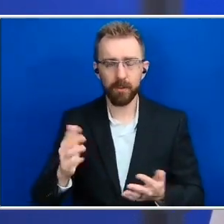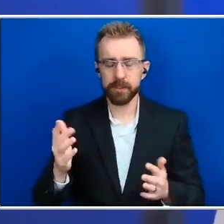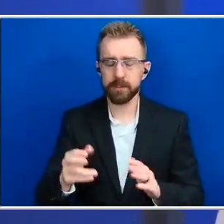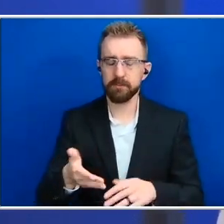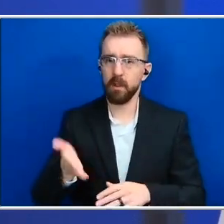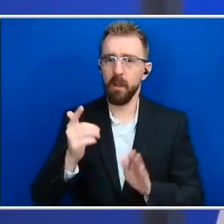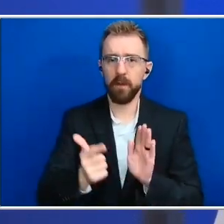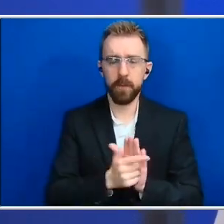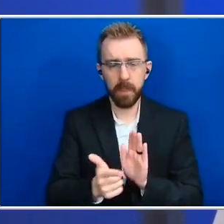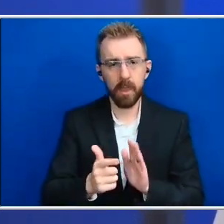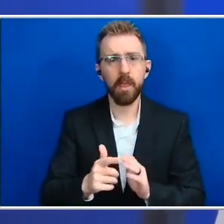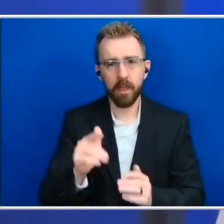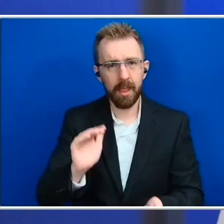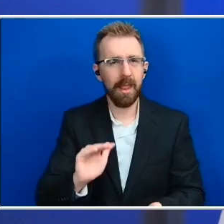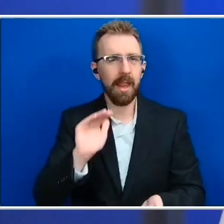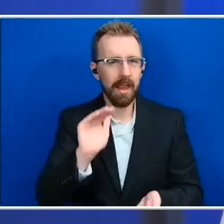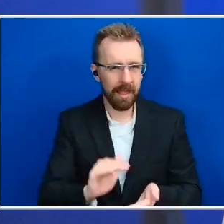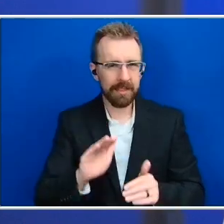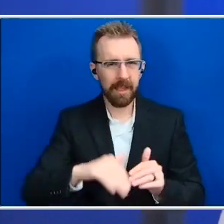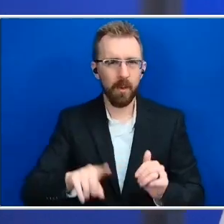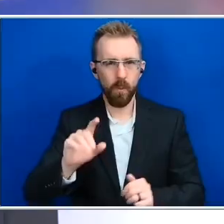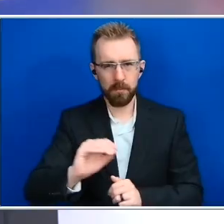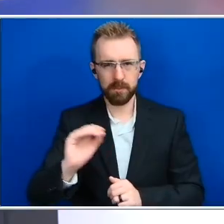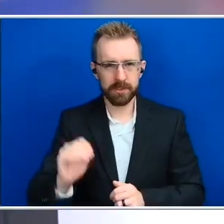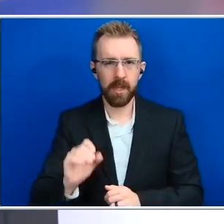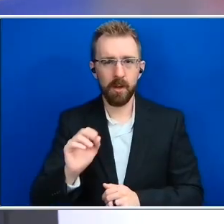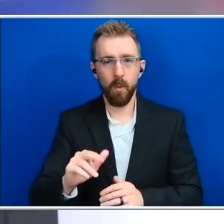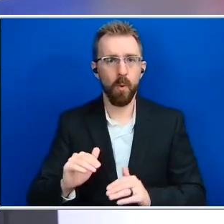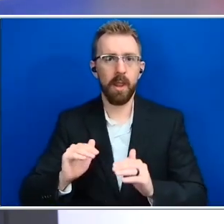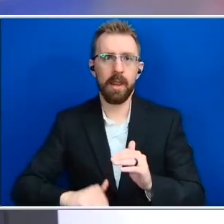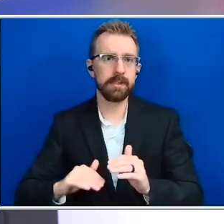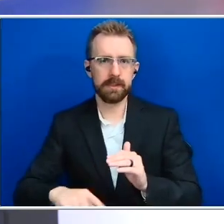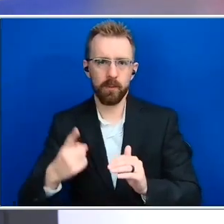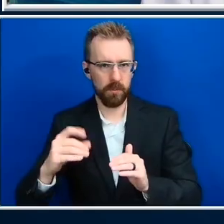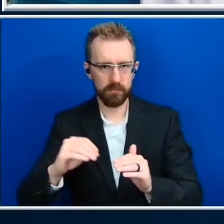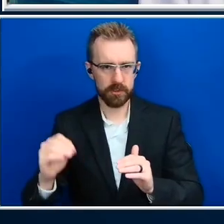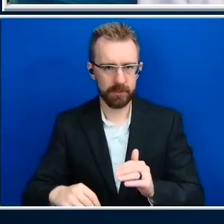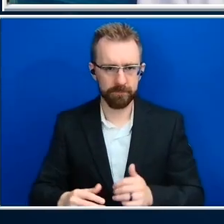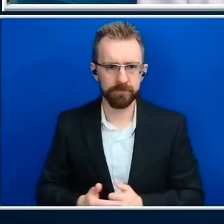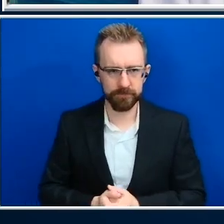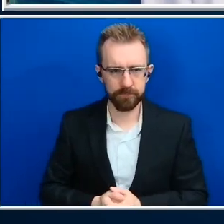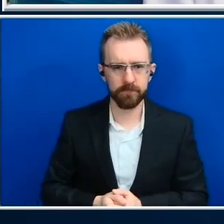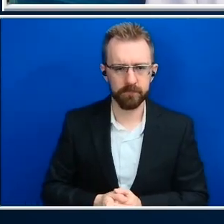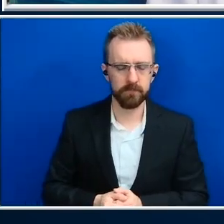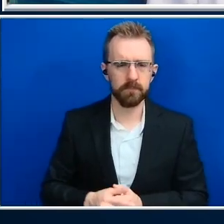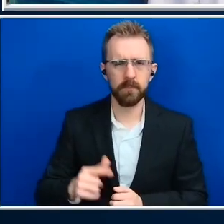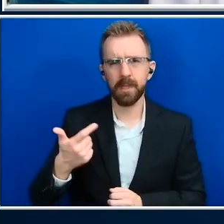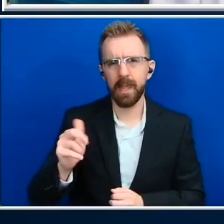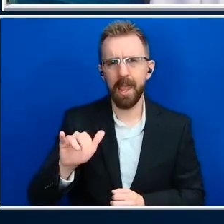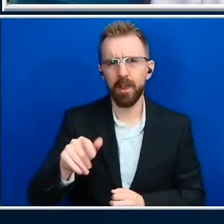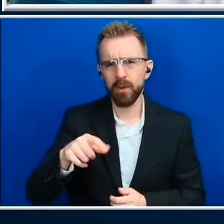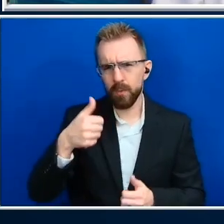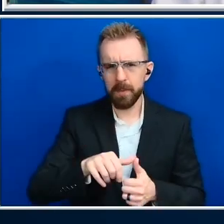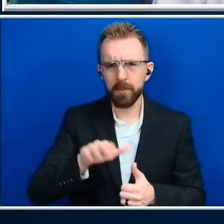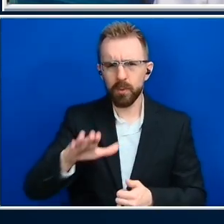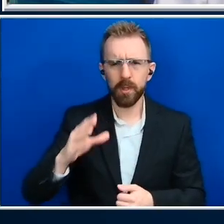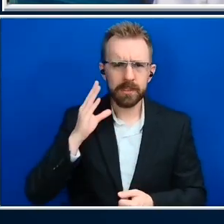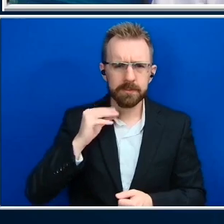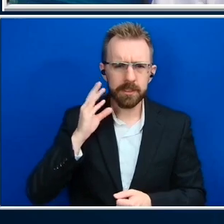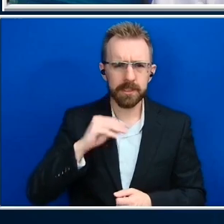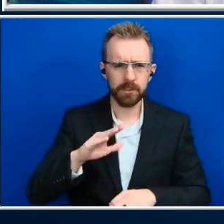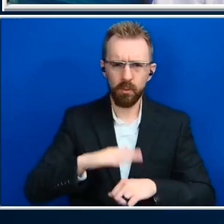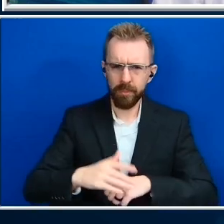less, 1% or even less. Okay. So Gary, do you remember your experience on the day of the procedure?